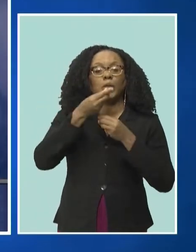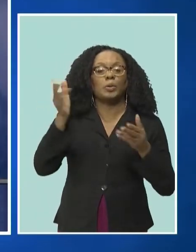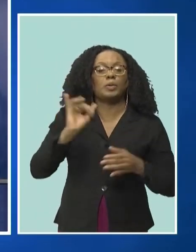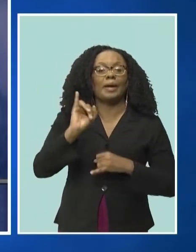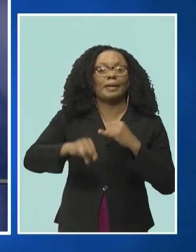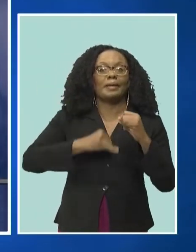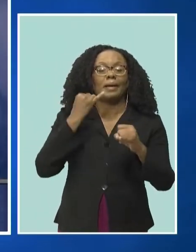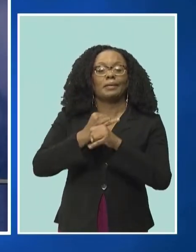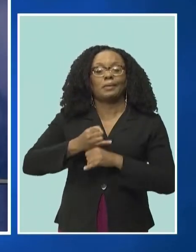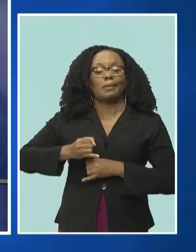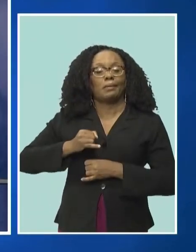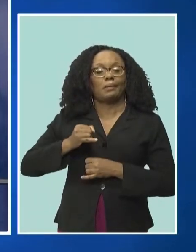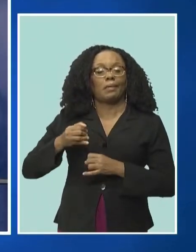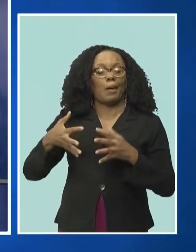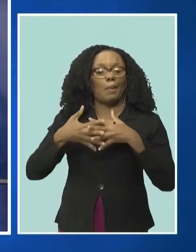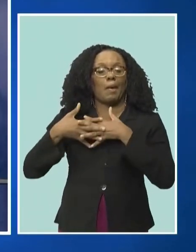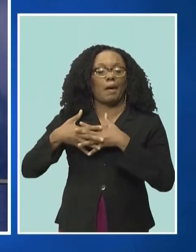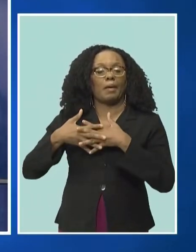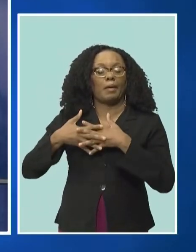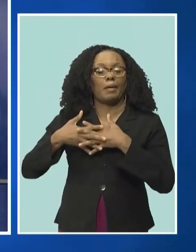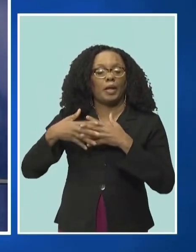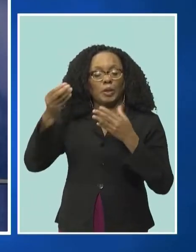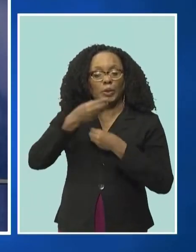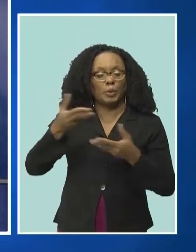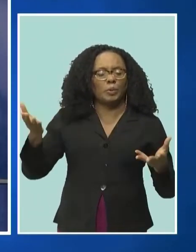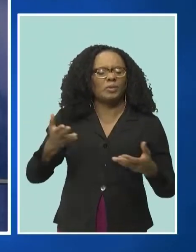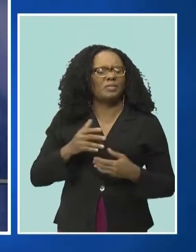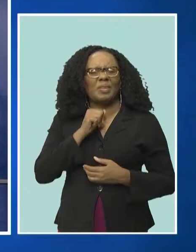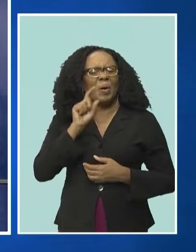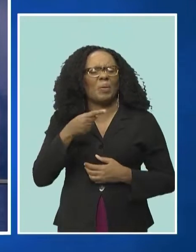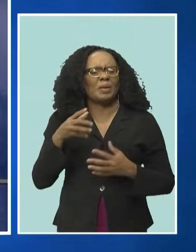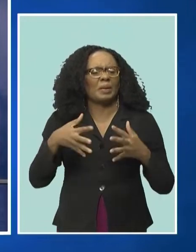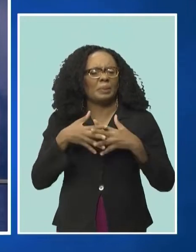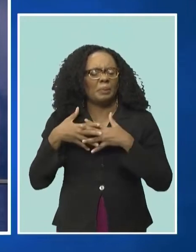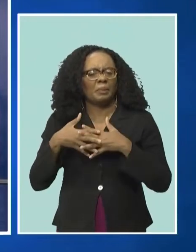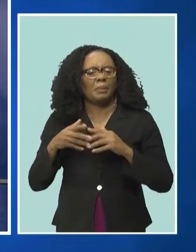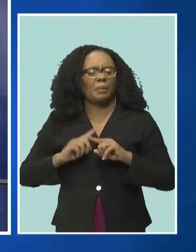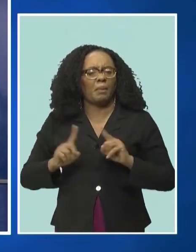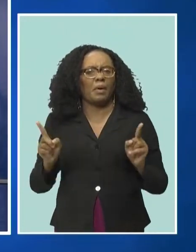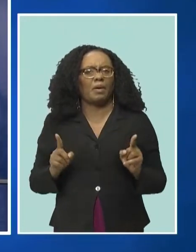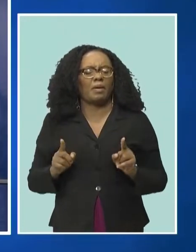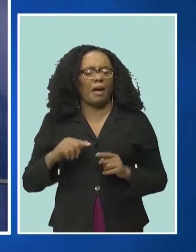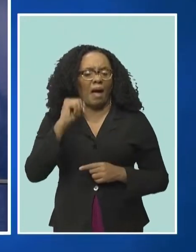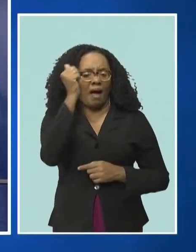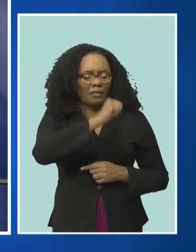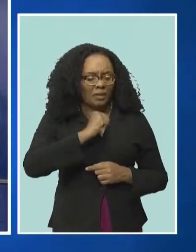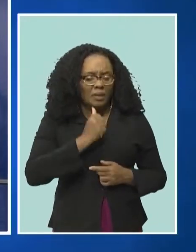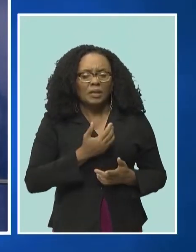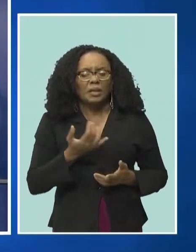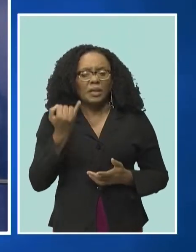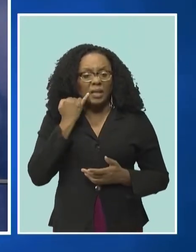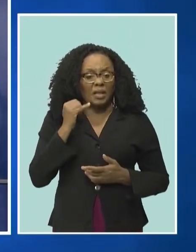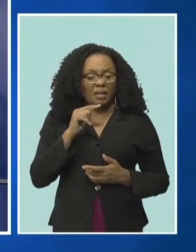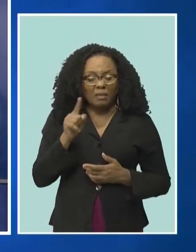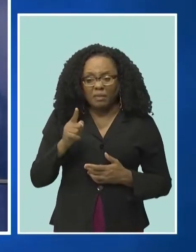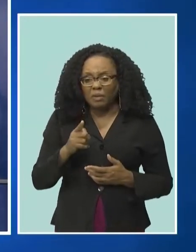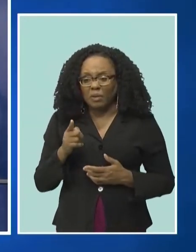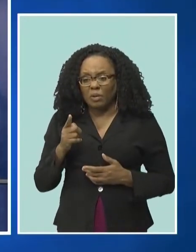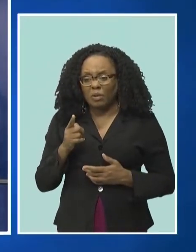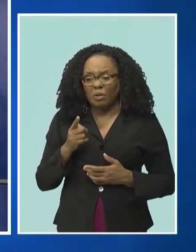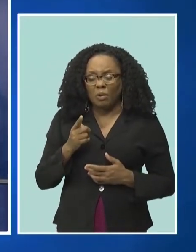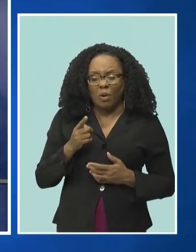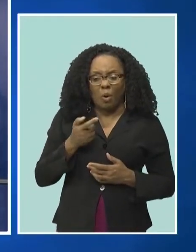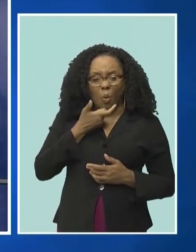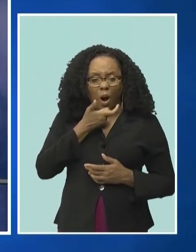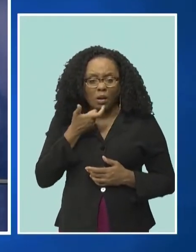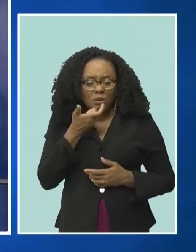America, know that fintech, but not just North America actually, North America, but also on the African continent, fintech